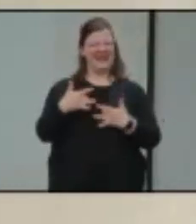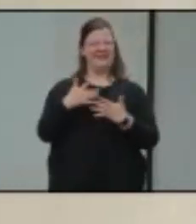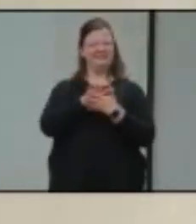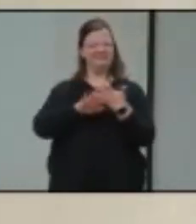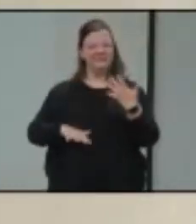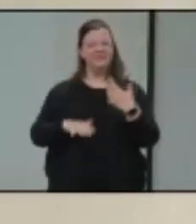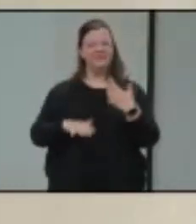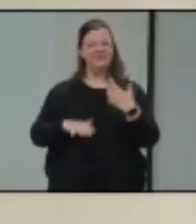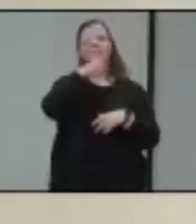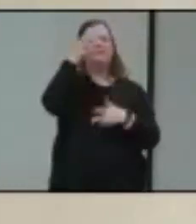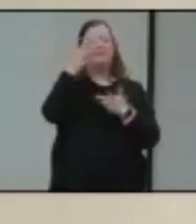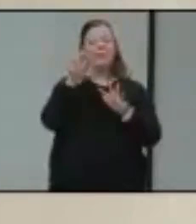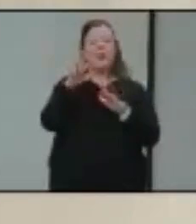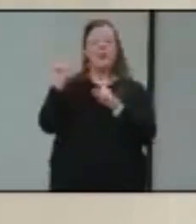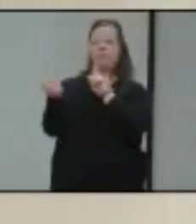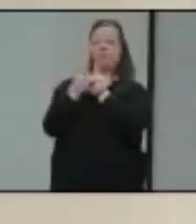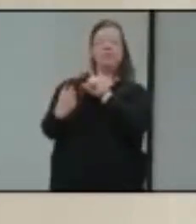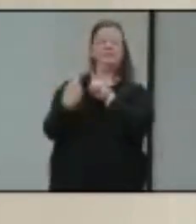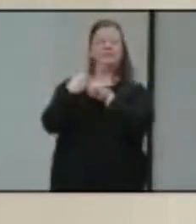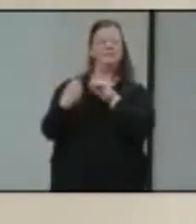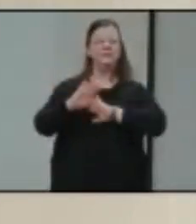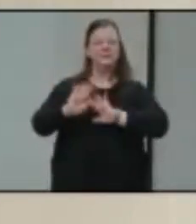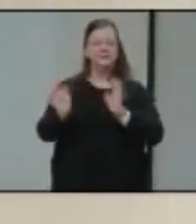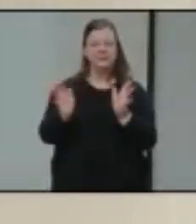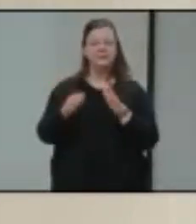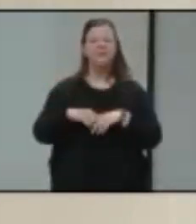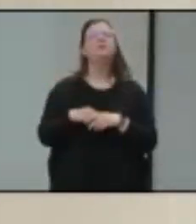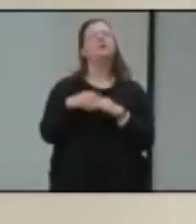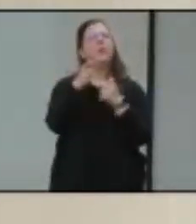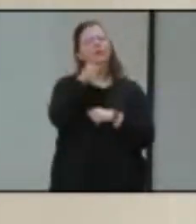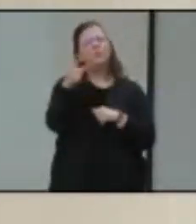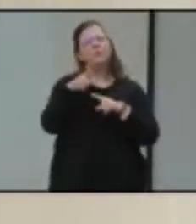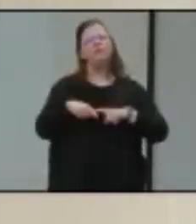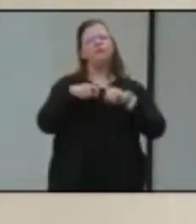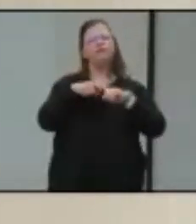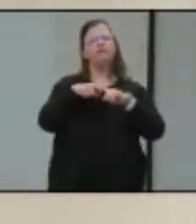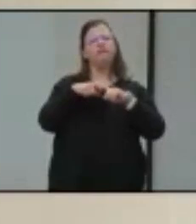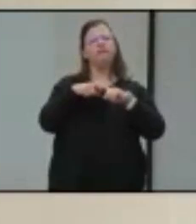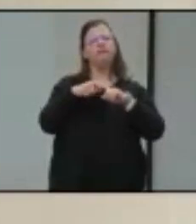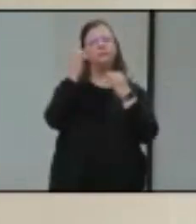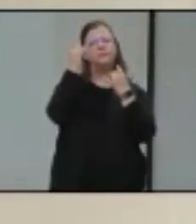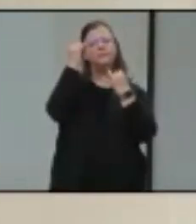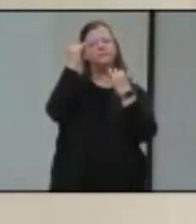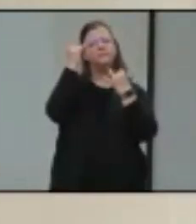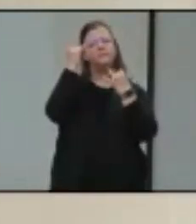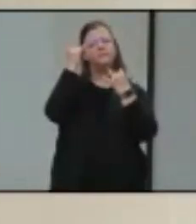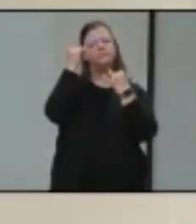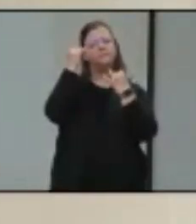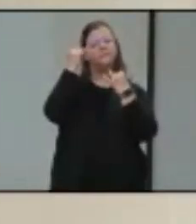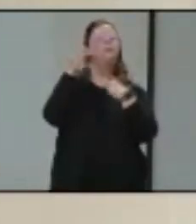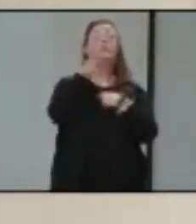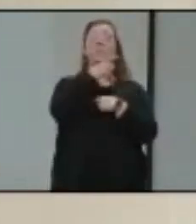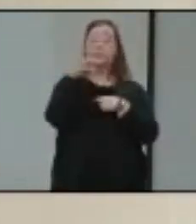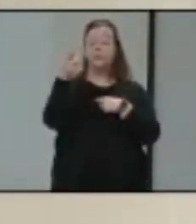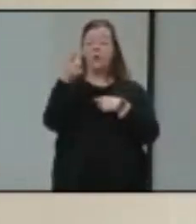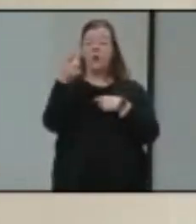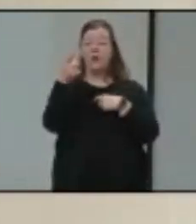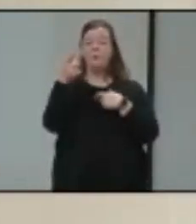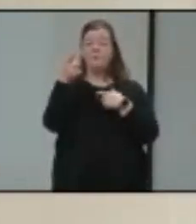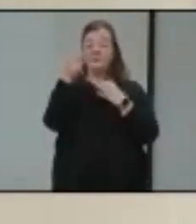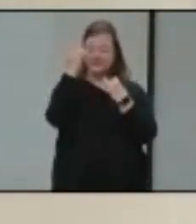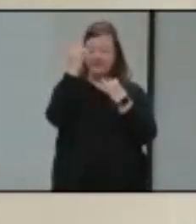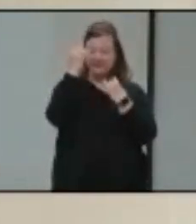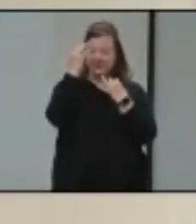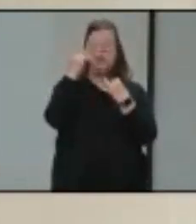minding his own business. And so I just want you to take a second to imagine being inside of your closet, right? Inside, outside,